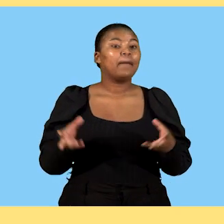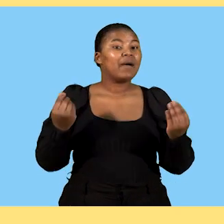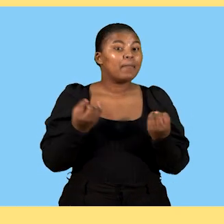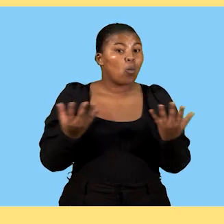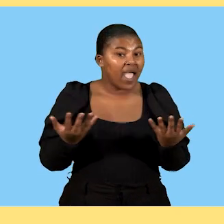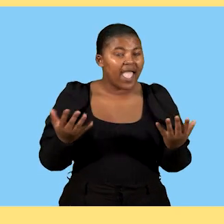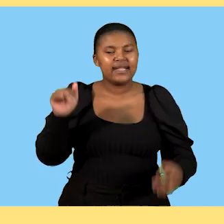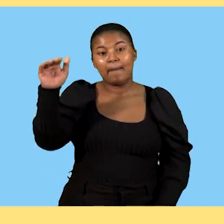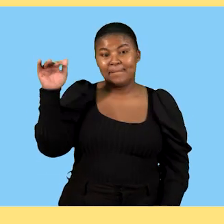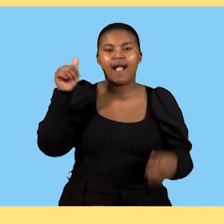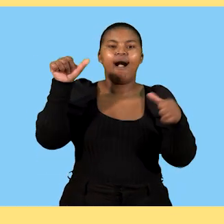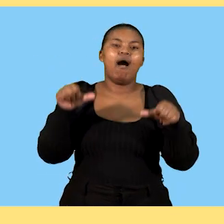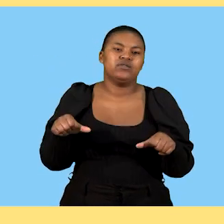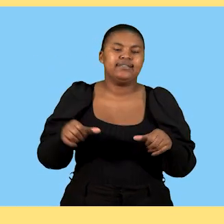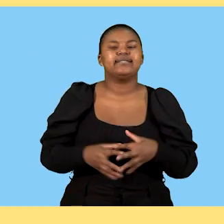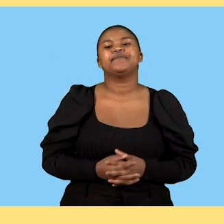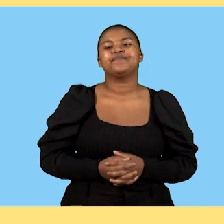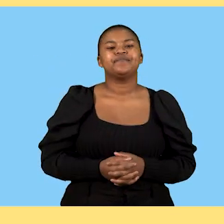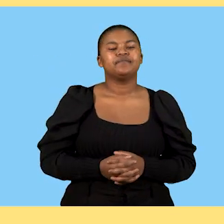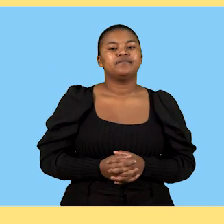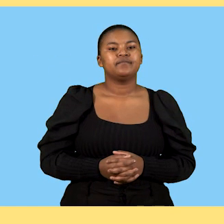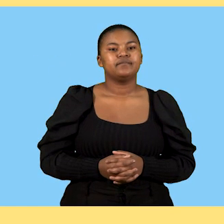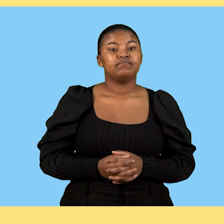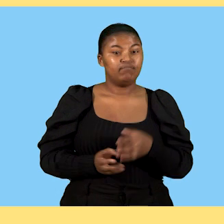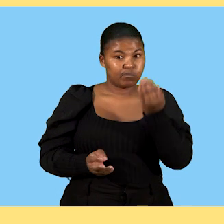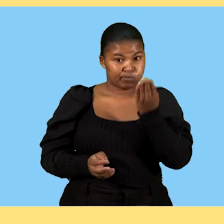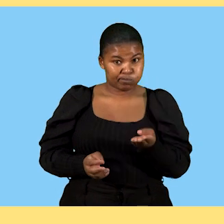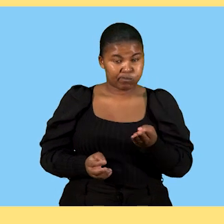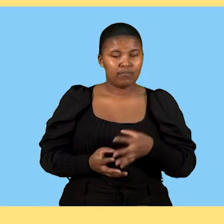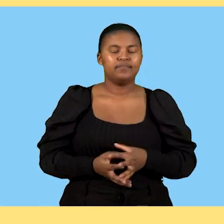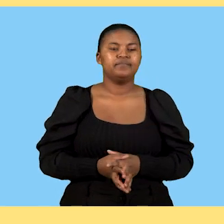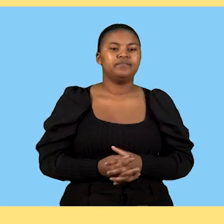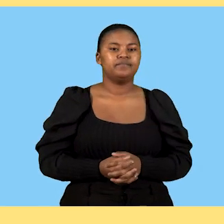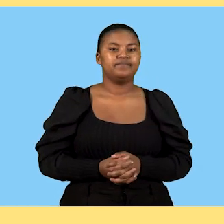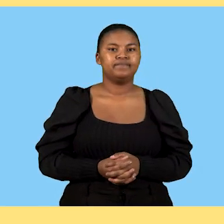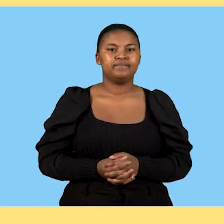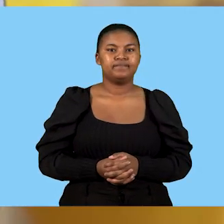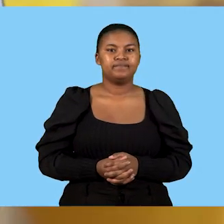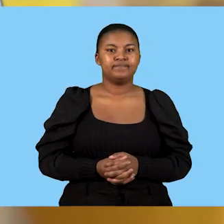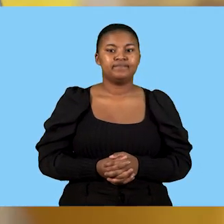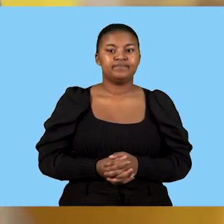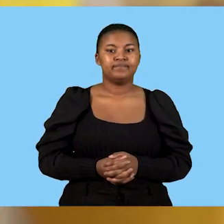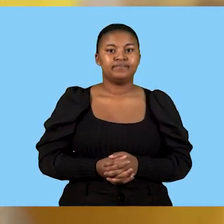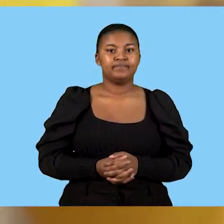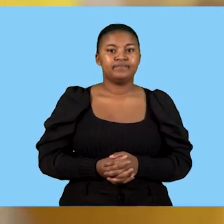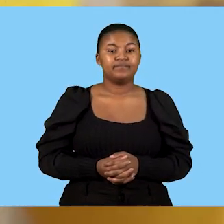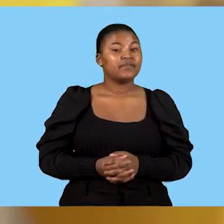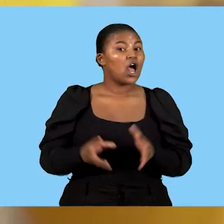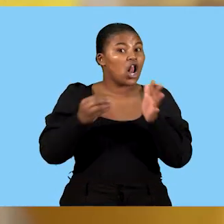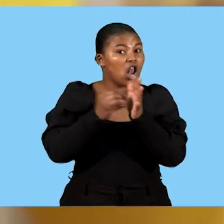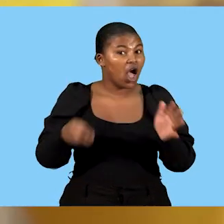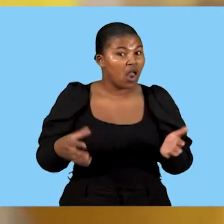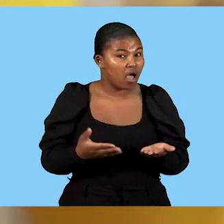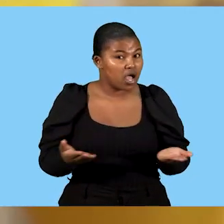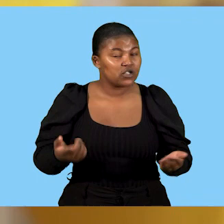in the bank account. There it is now. Dear learners, we want